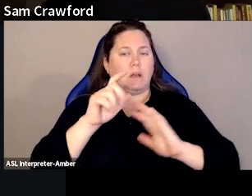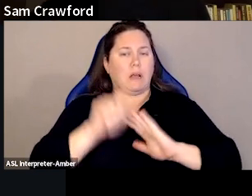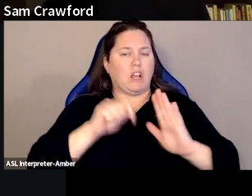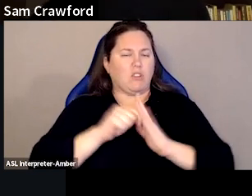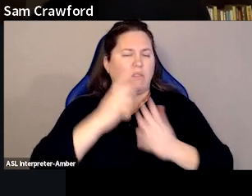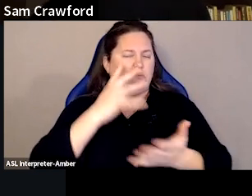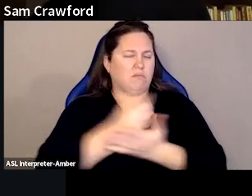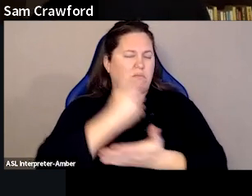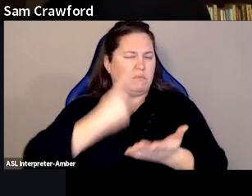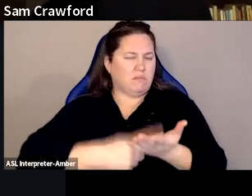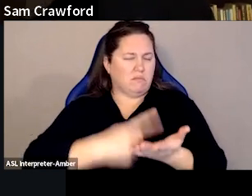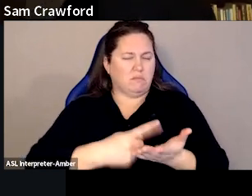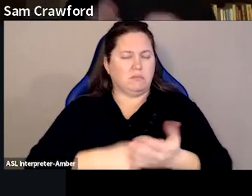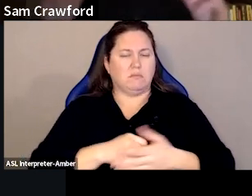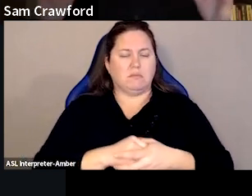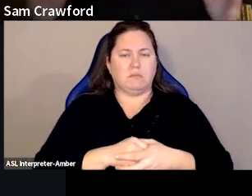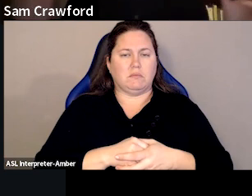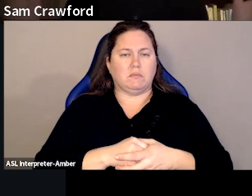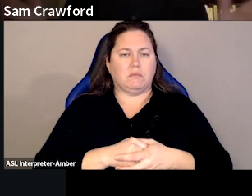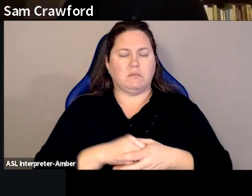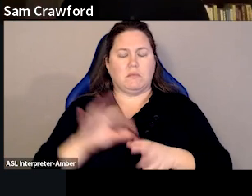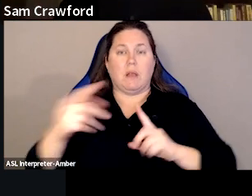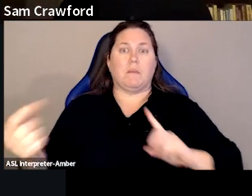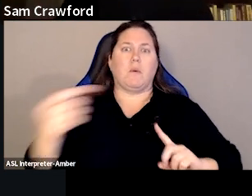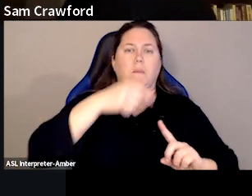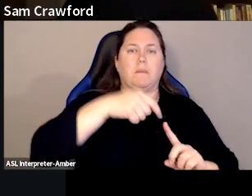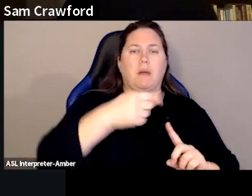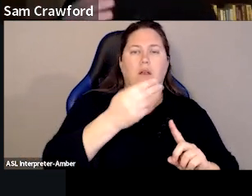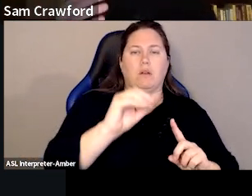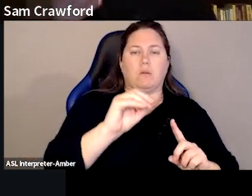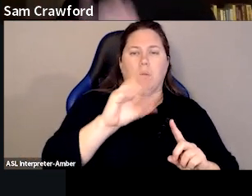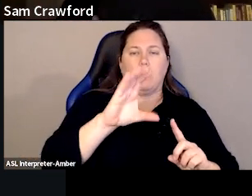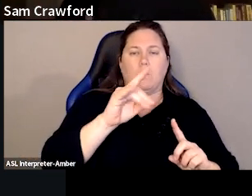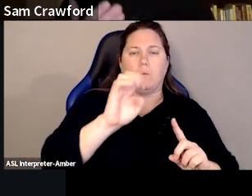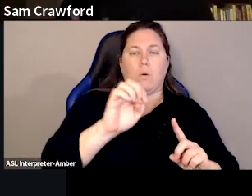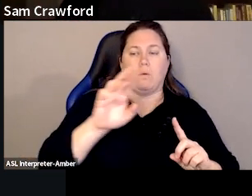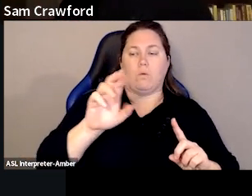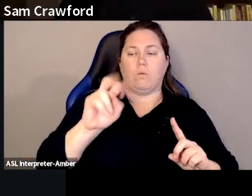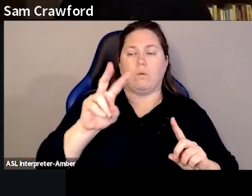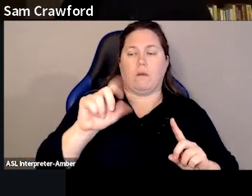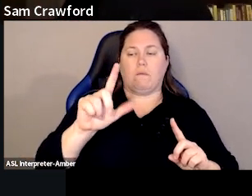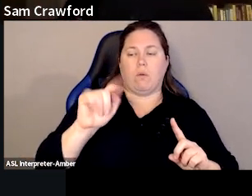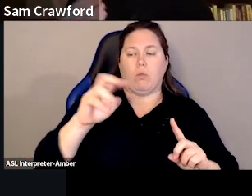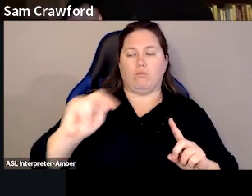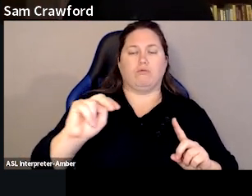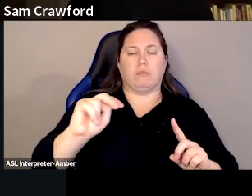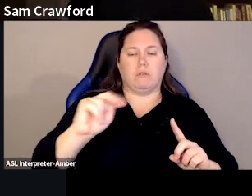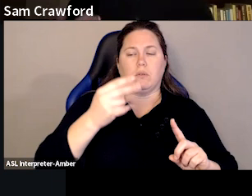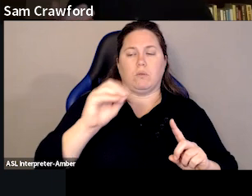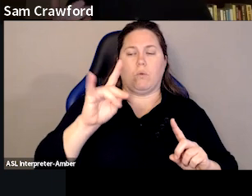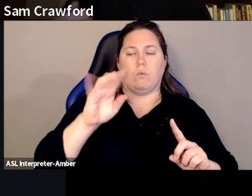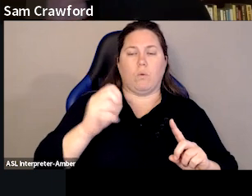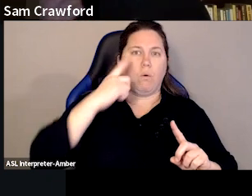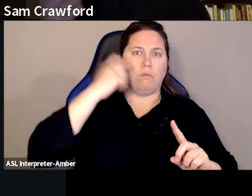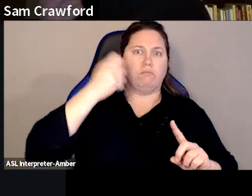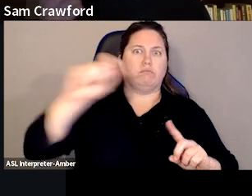in a moment. So circling back to this no-code revolution that we keep going on about, I touched on it a little bit earlier and I gave you the definition,